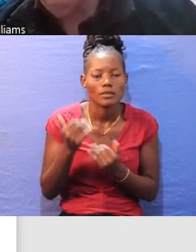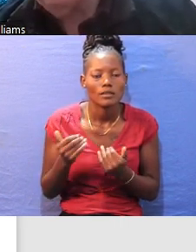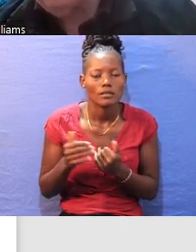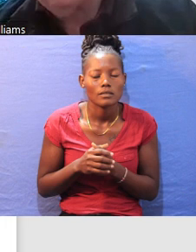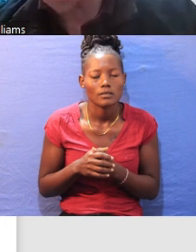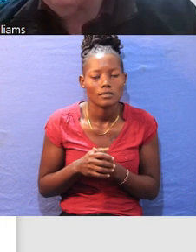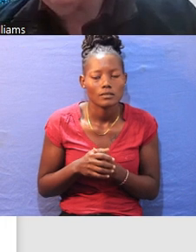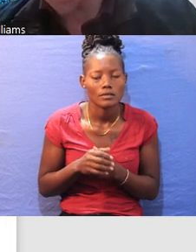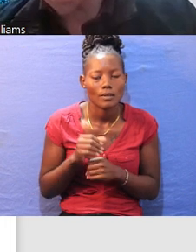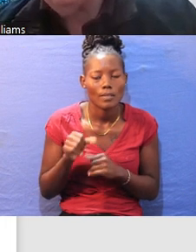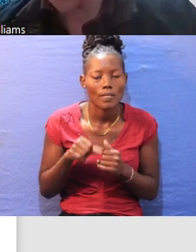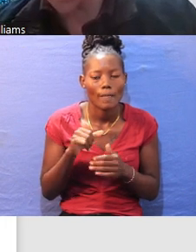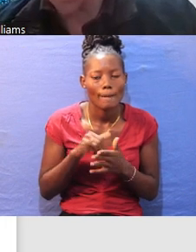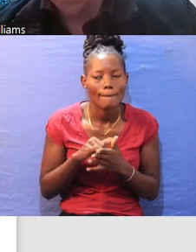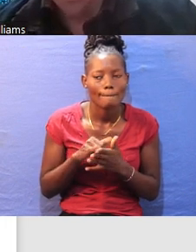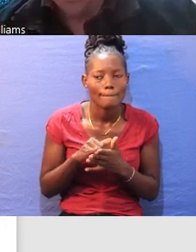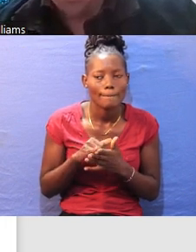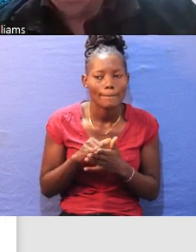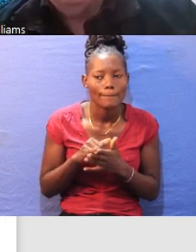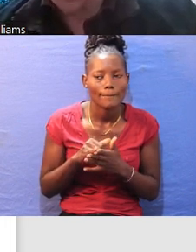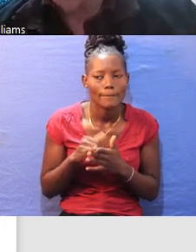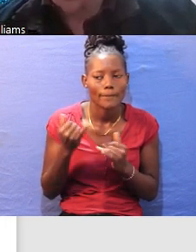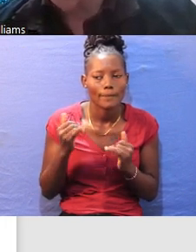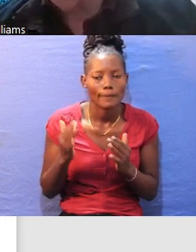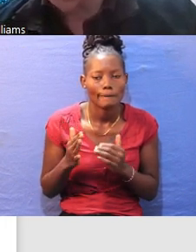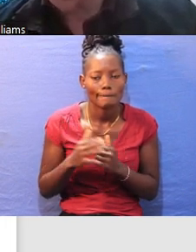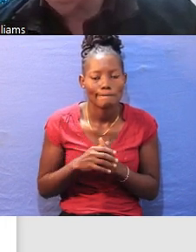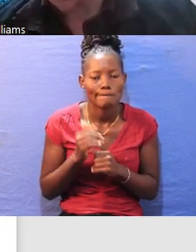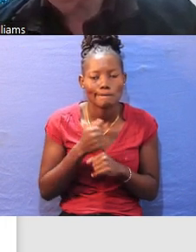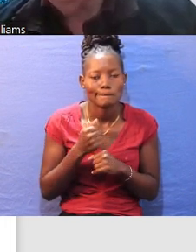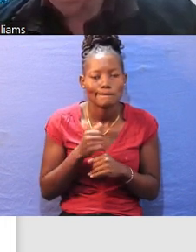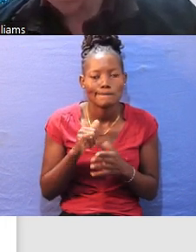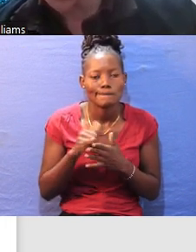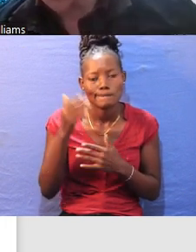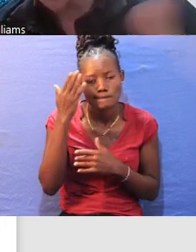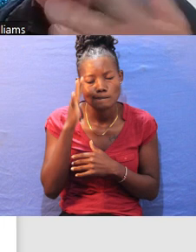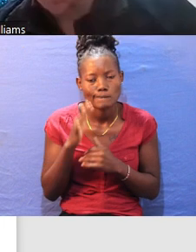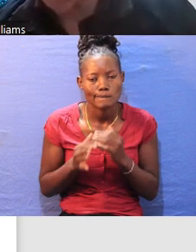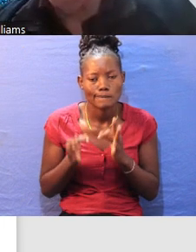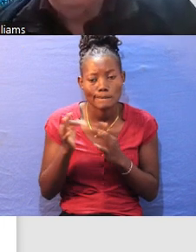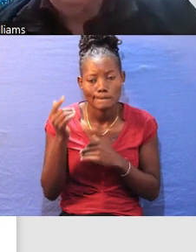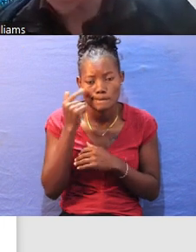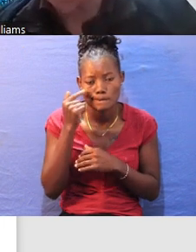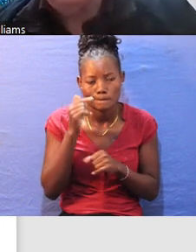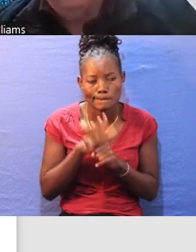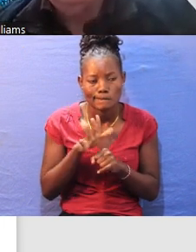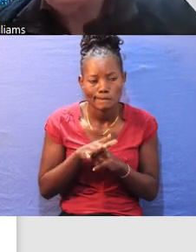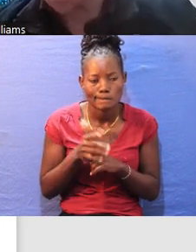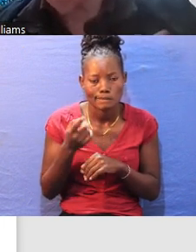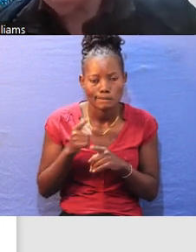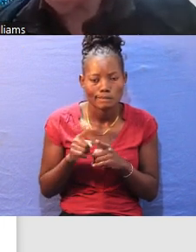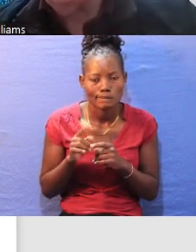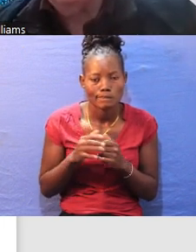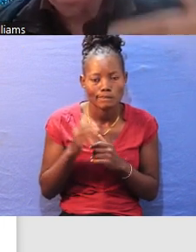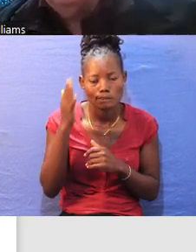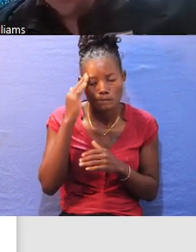the Polish athletes, they would do that. And I don't know if you see it as much. I know some coaches like to finish up